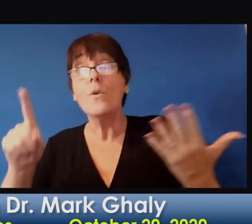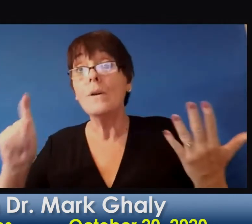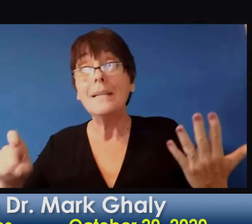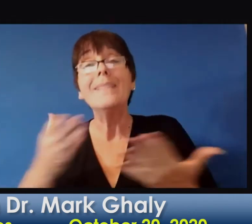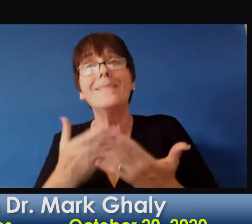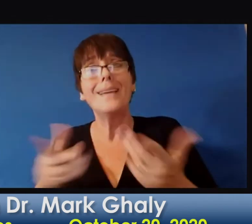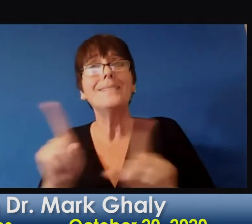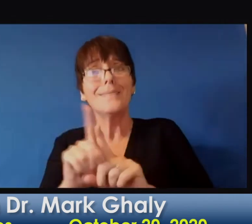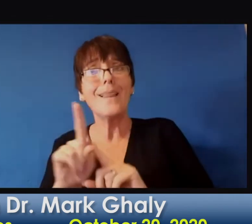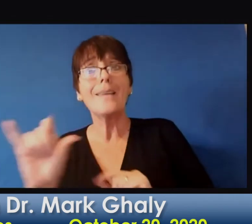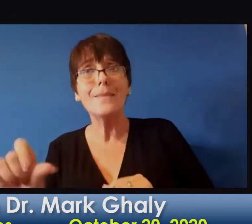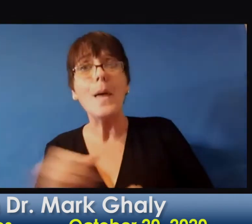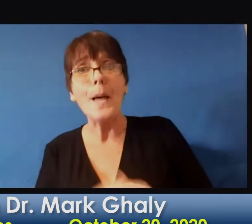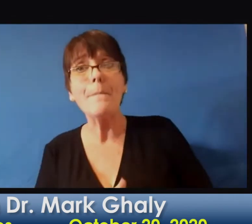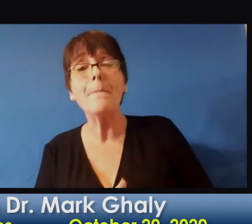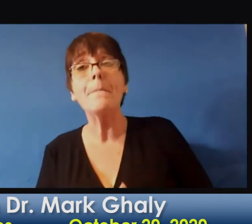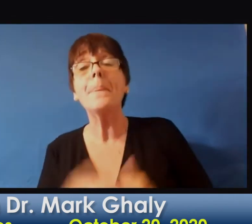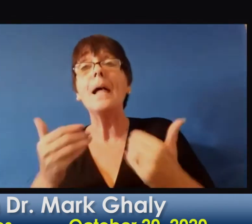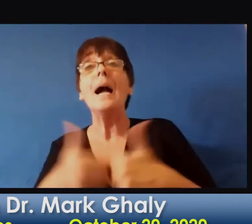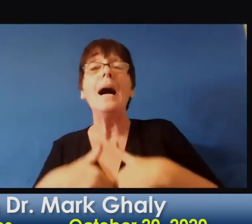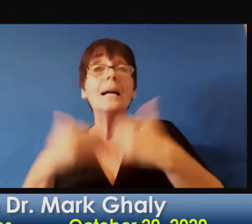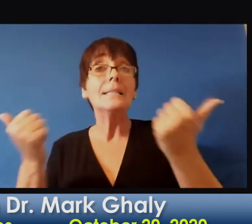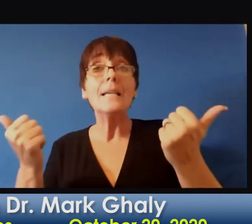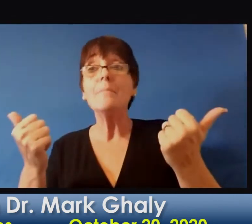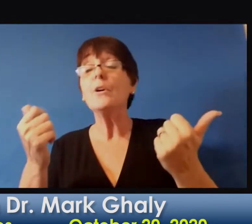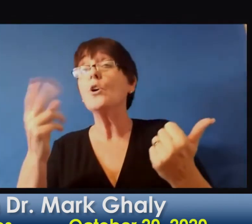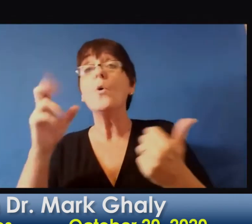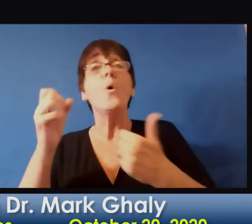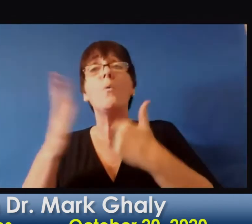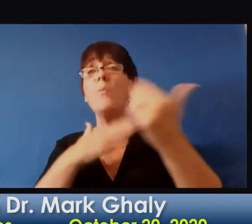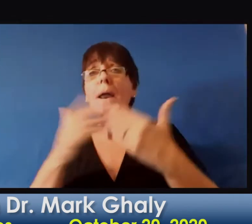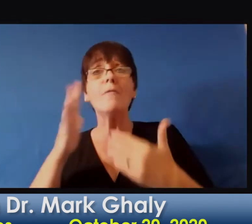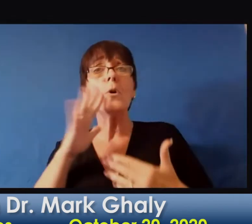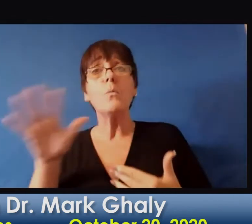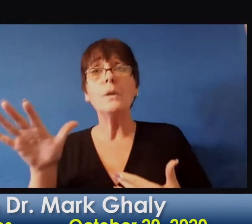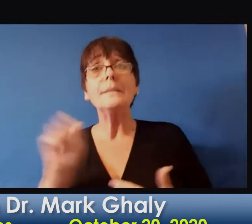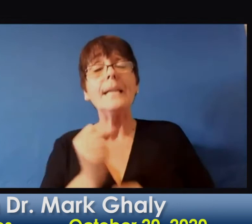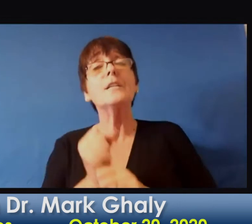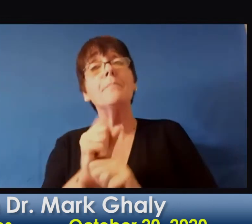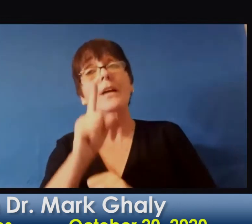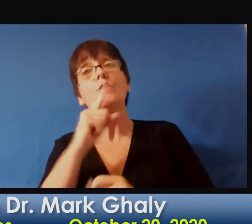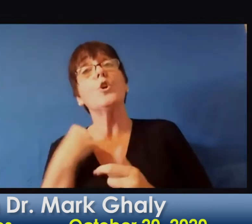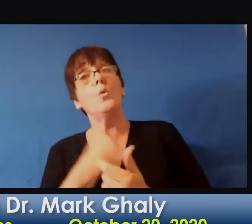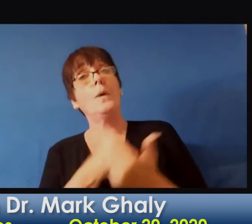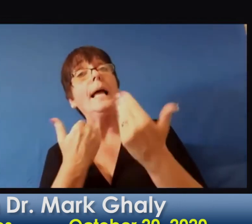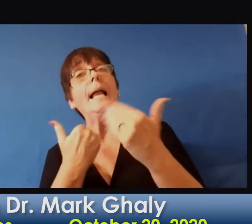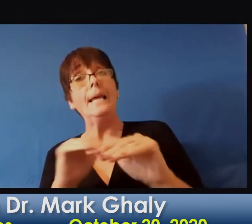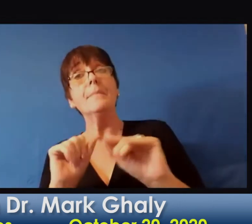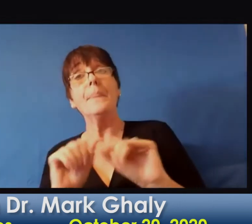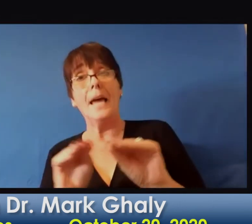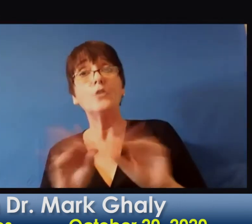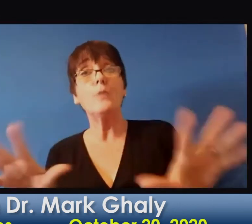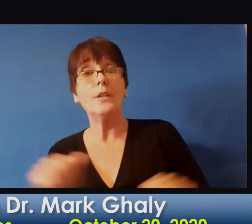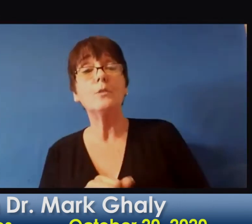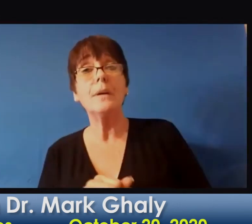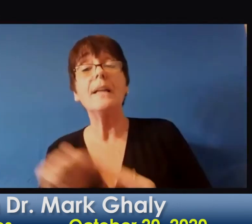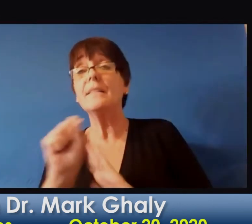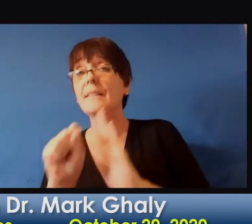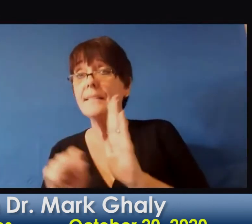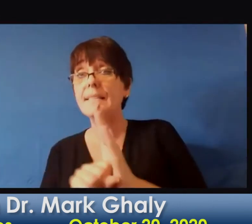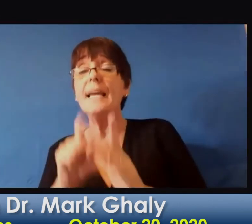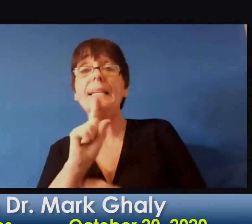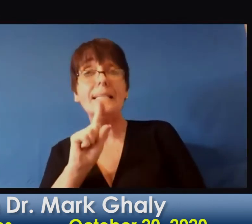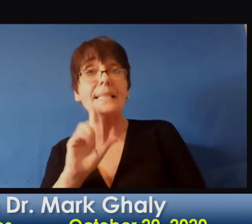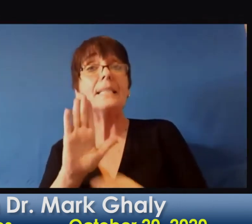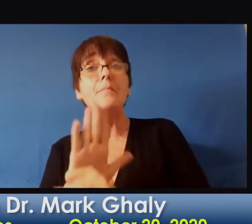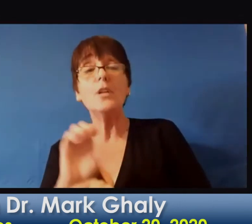things like a separation curtain or whatever it takes to make sure that we limit transmission. The state is committed